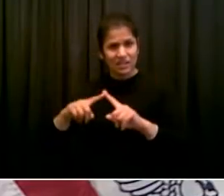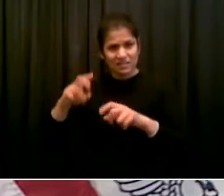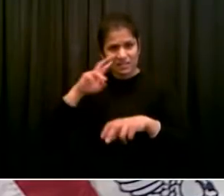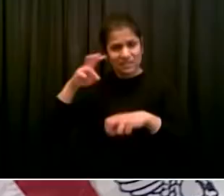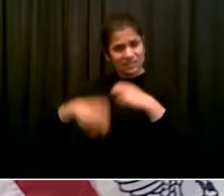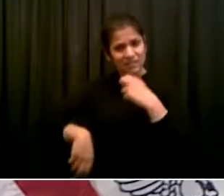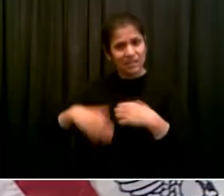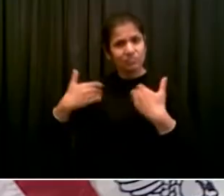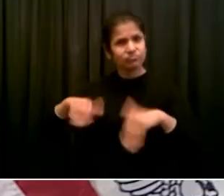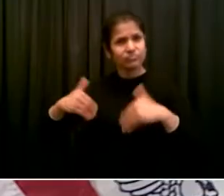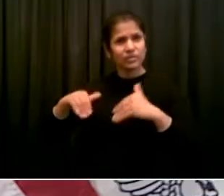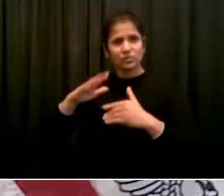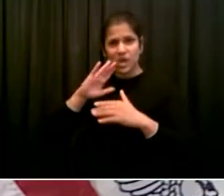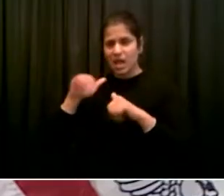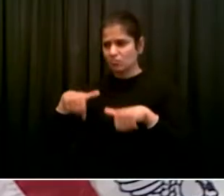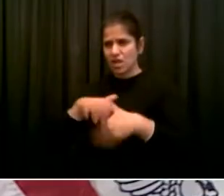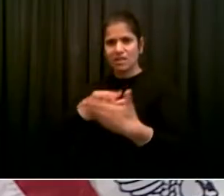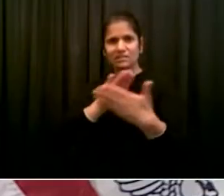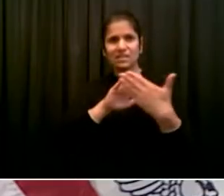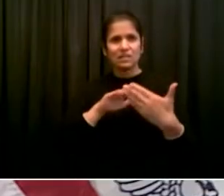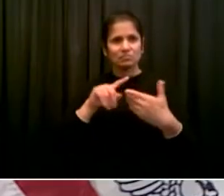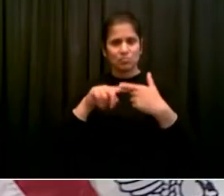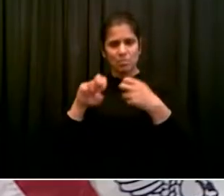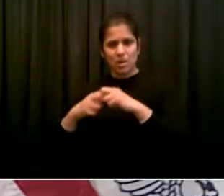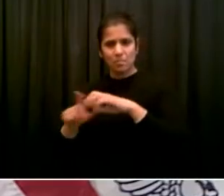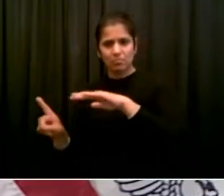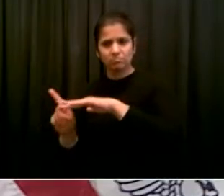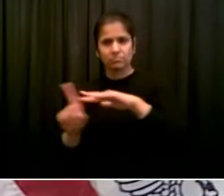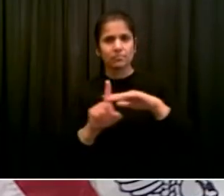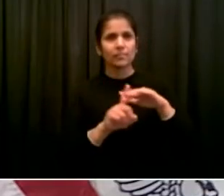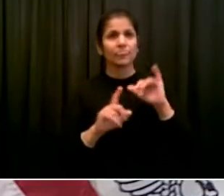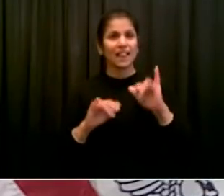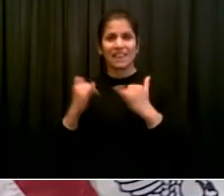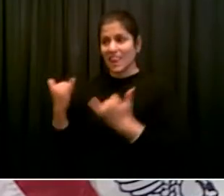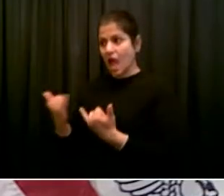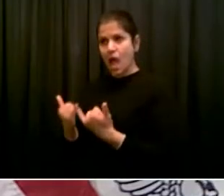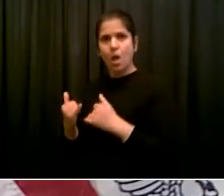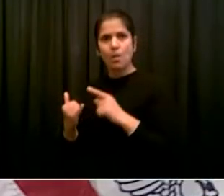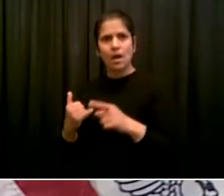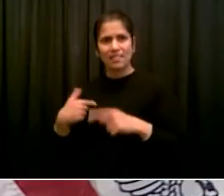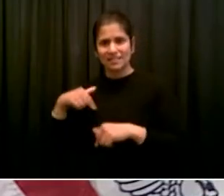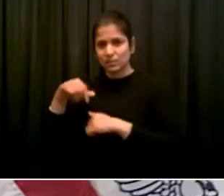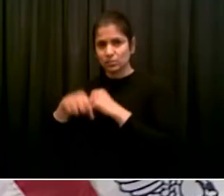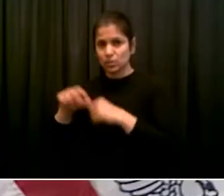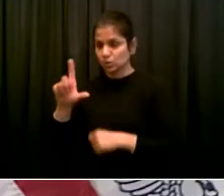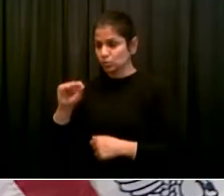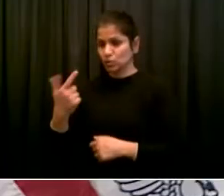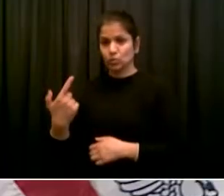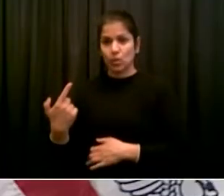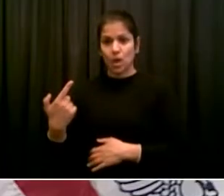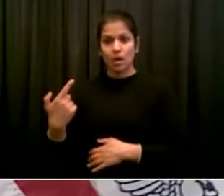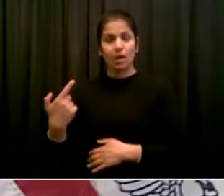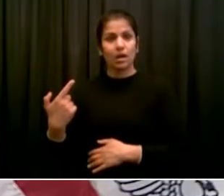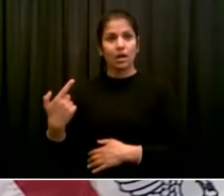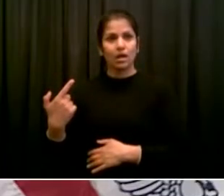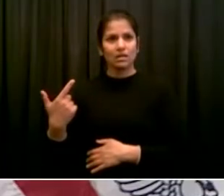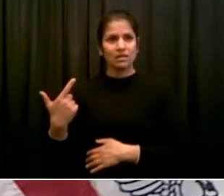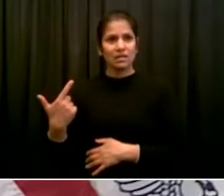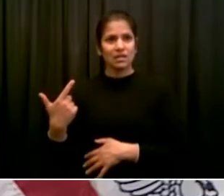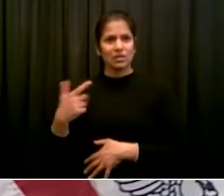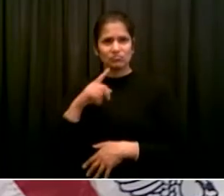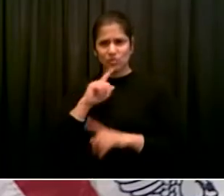problems. But it's now 2021. And what in this report